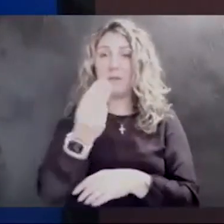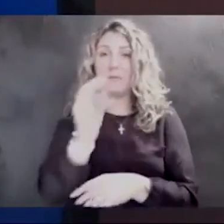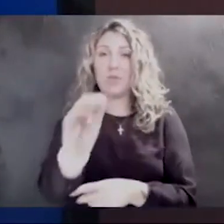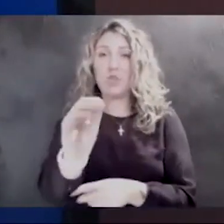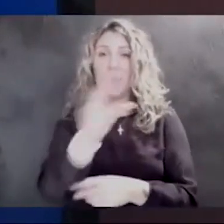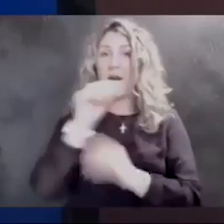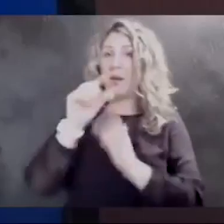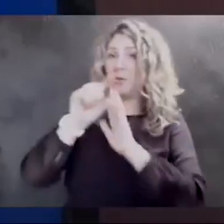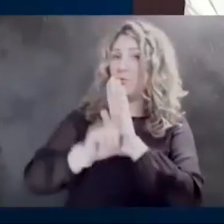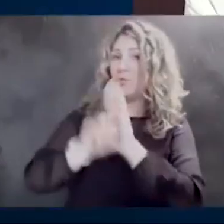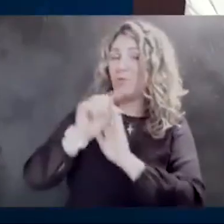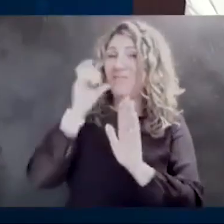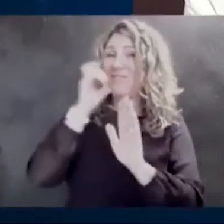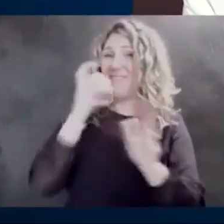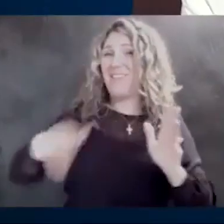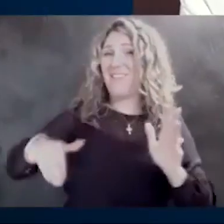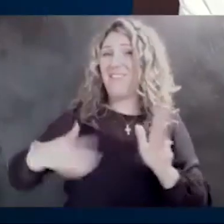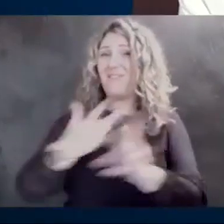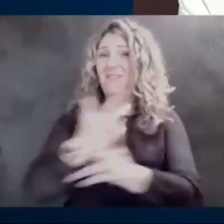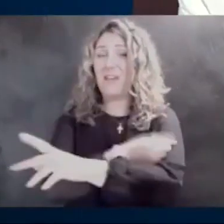Mark Steele, what are your thoughts?